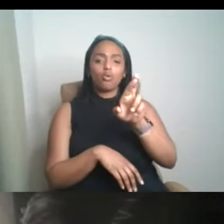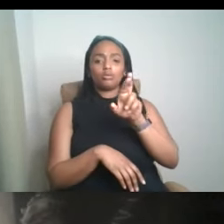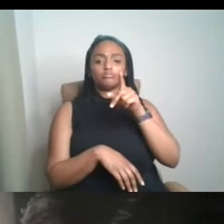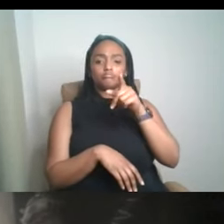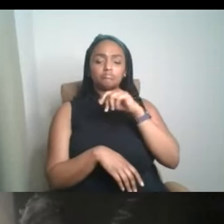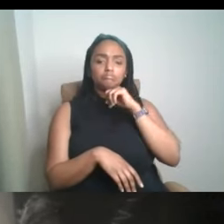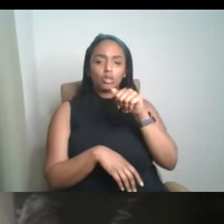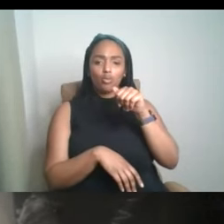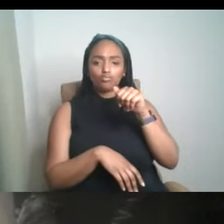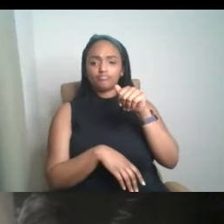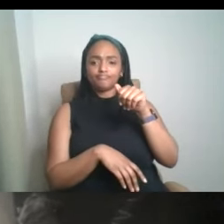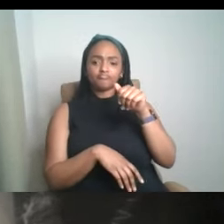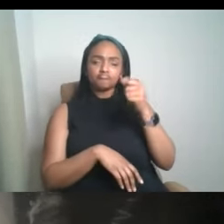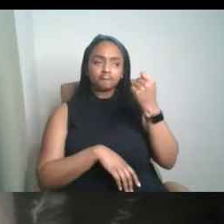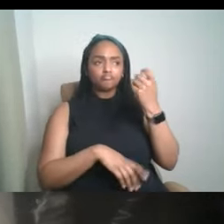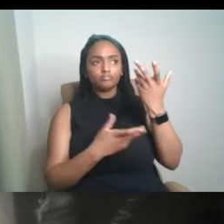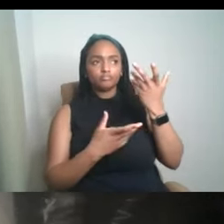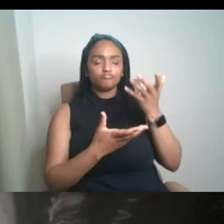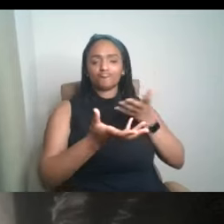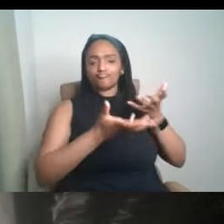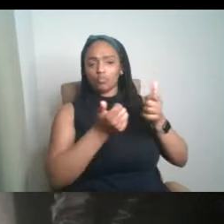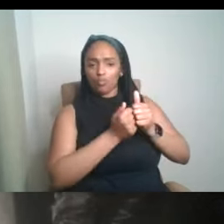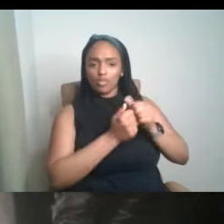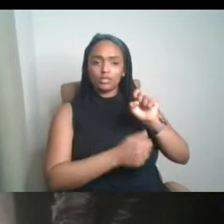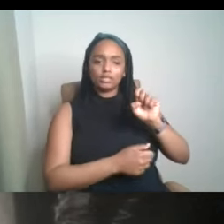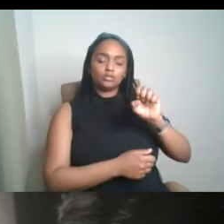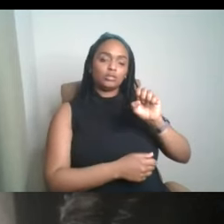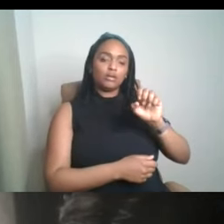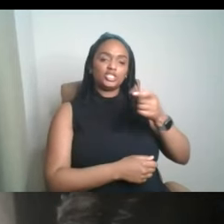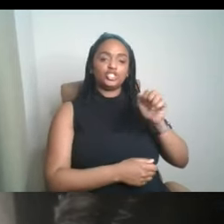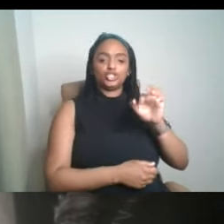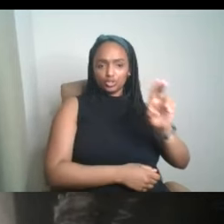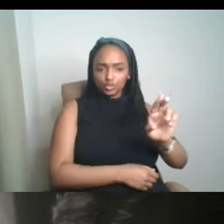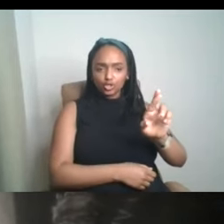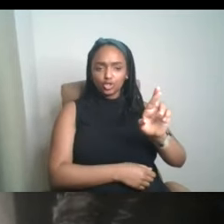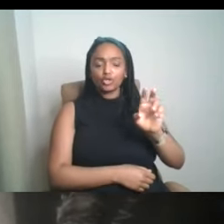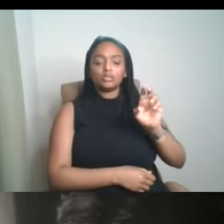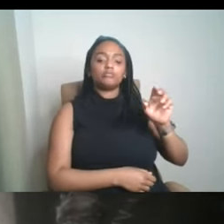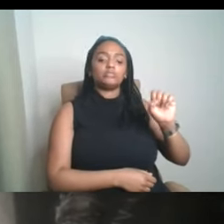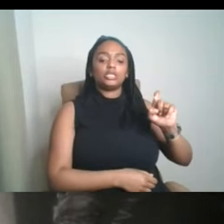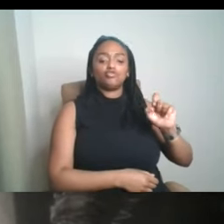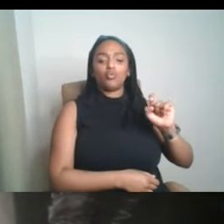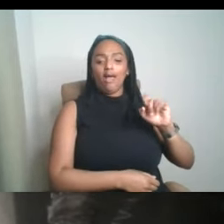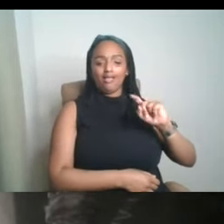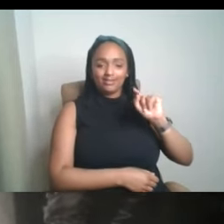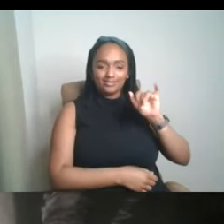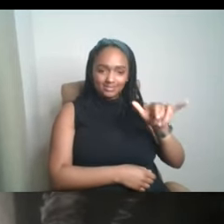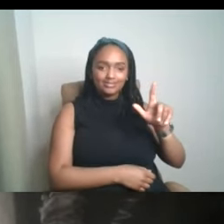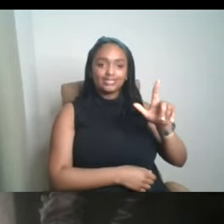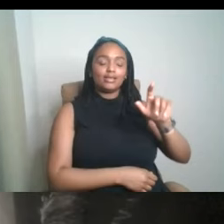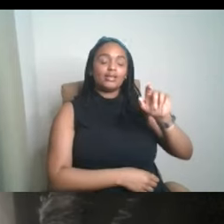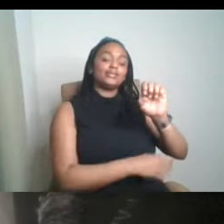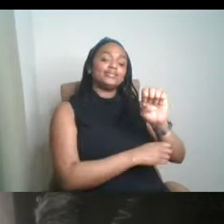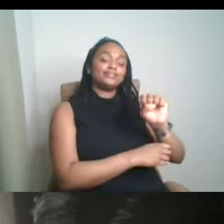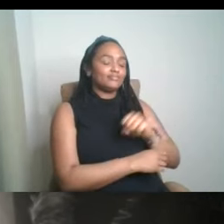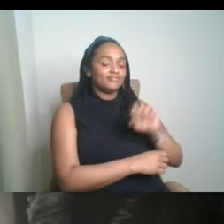I think like we have to like be more considerate to like give our space, like give our access up to those people, like make them